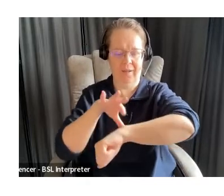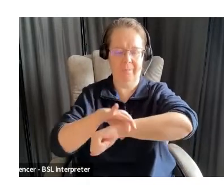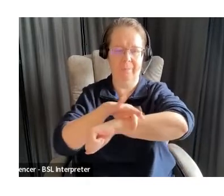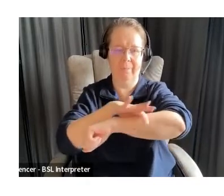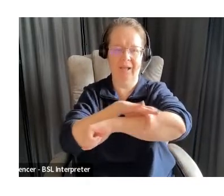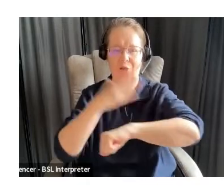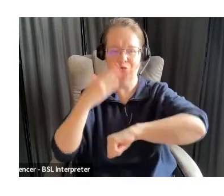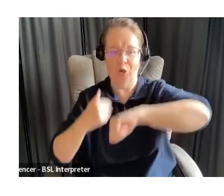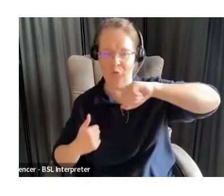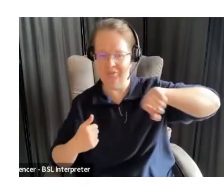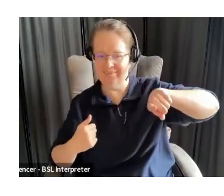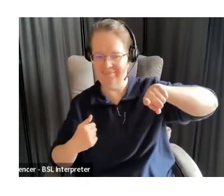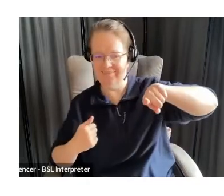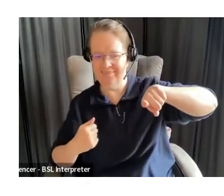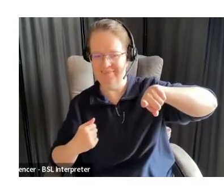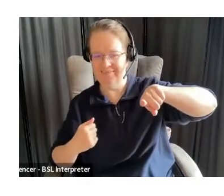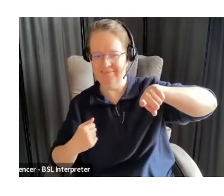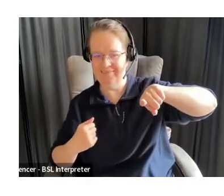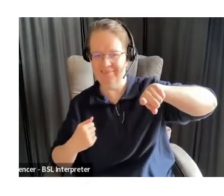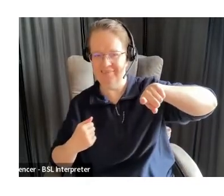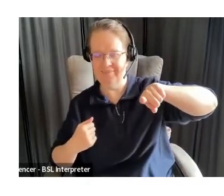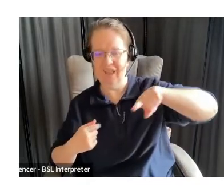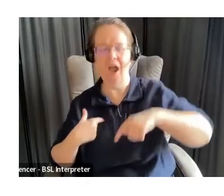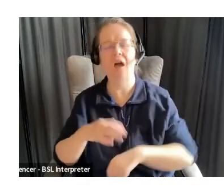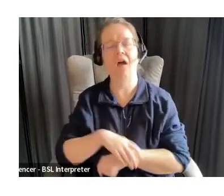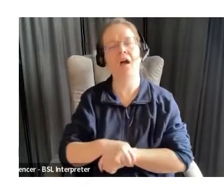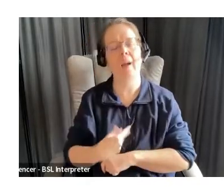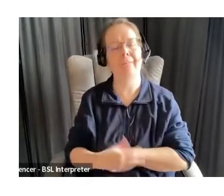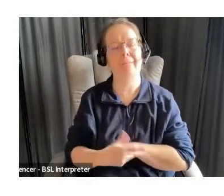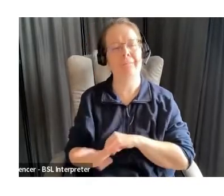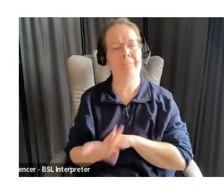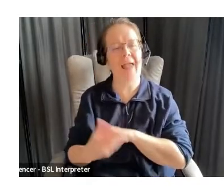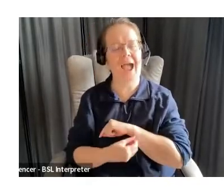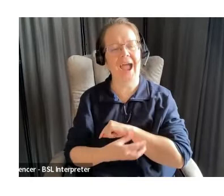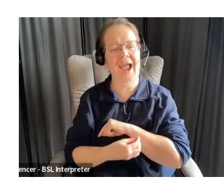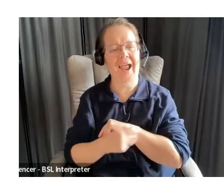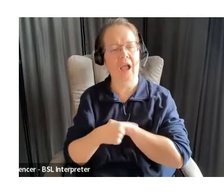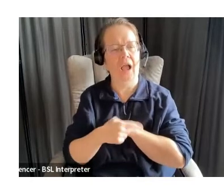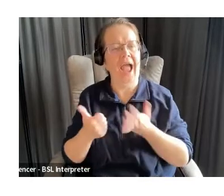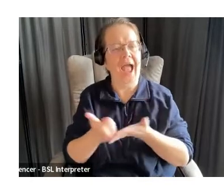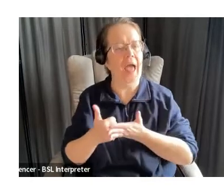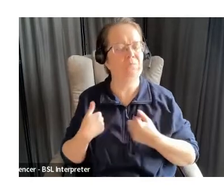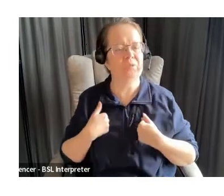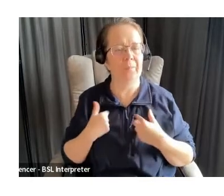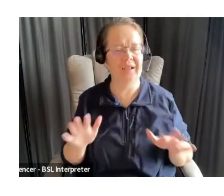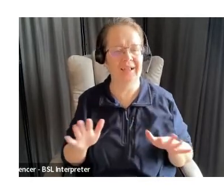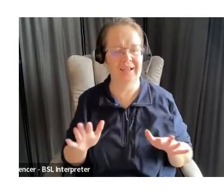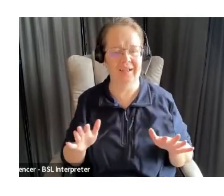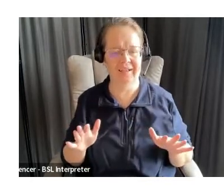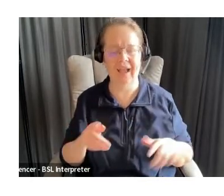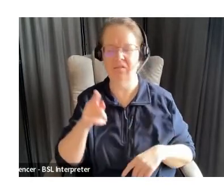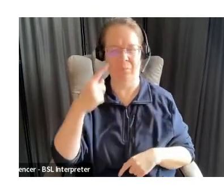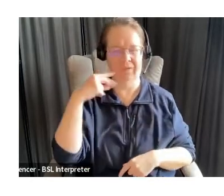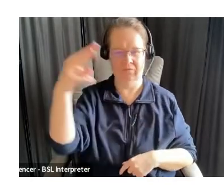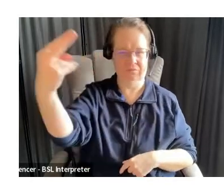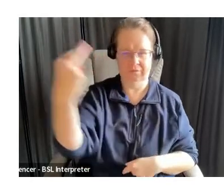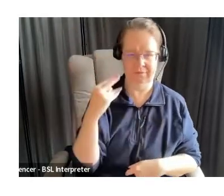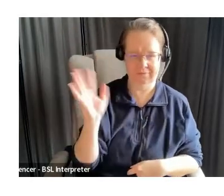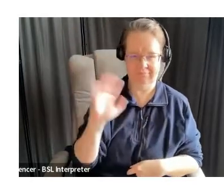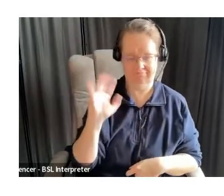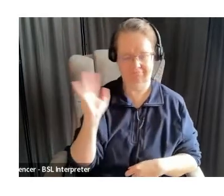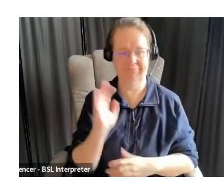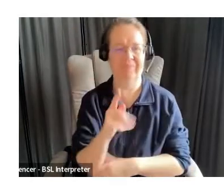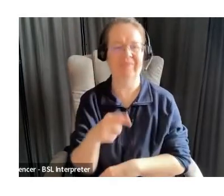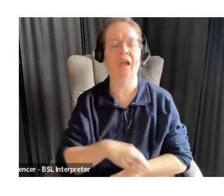and show you guys. So I sort of use this and I play with this a little, but obviously it's out of eyesight from the employer, but it allows me